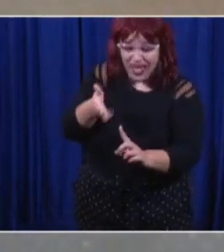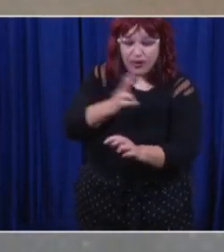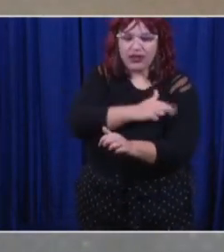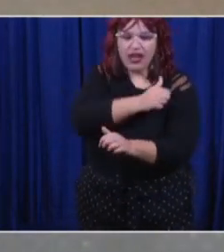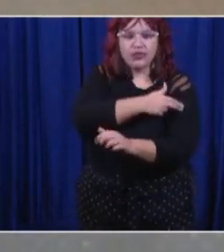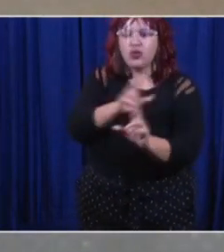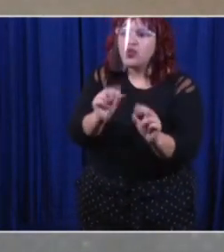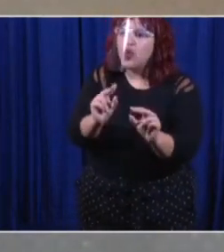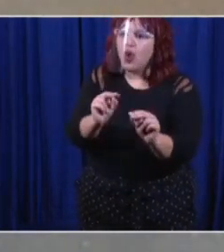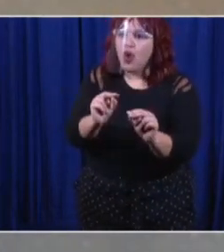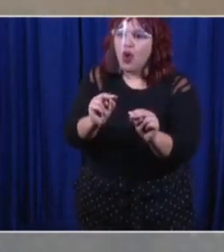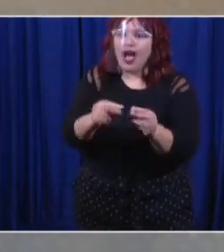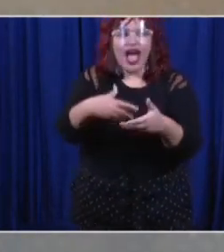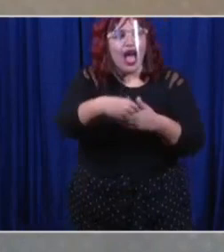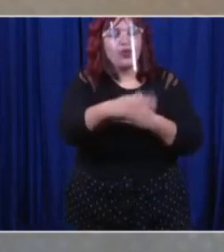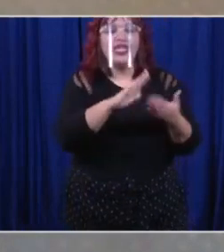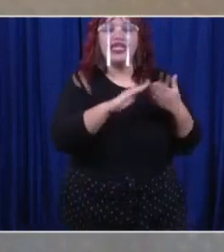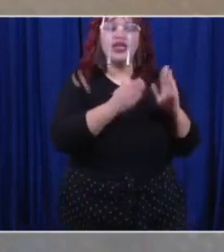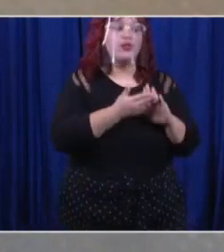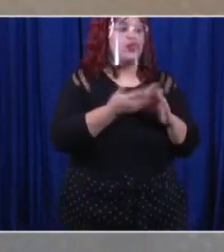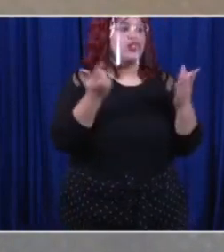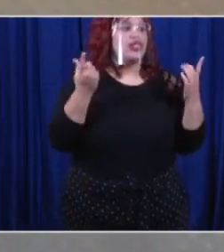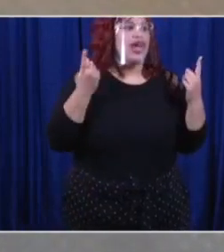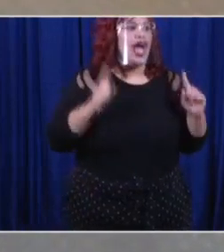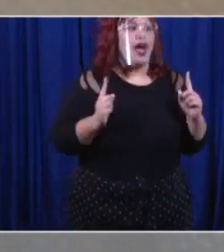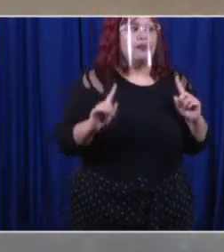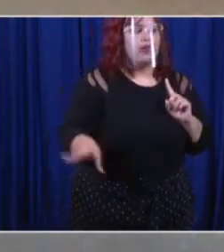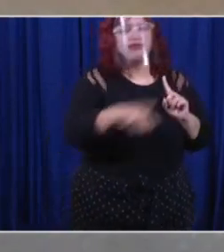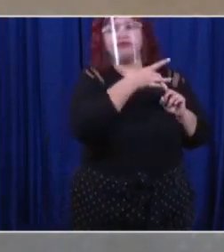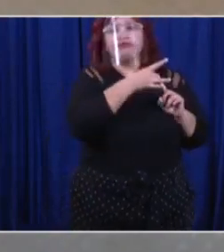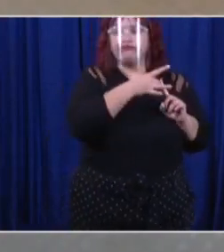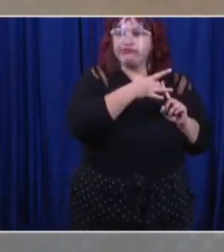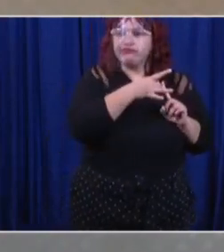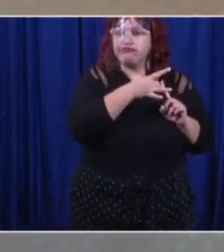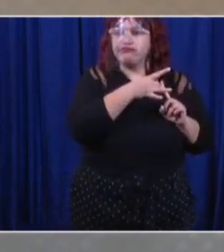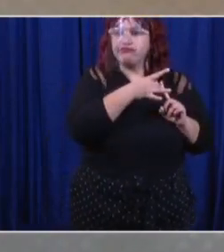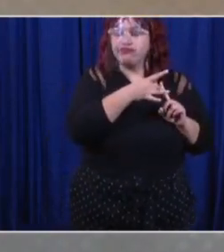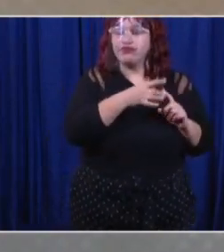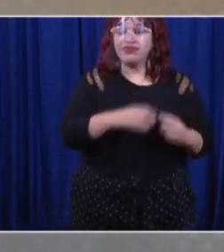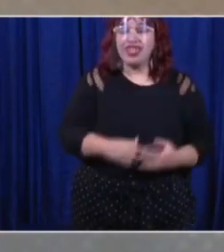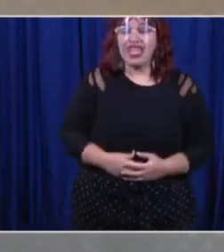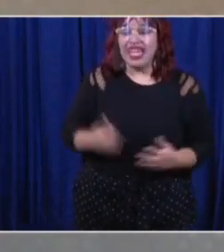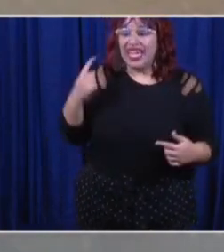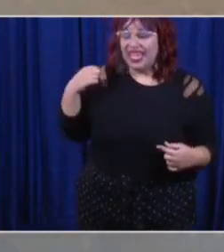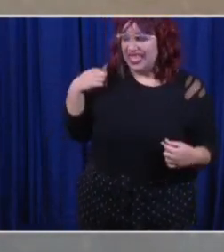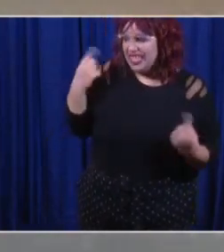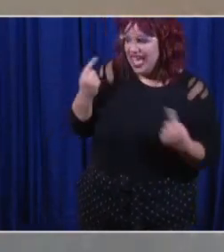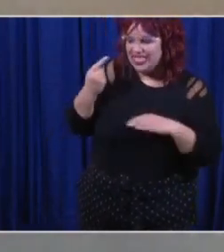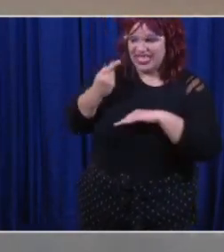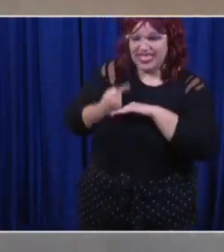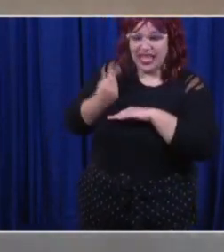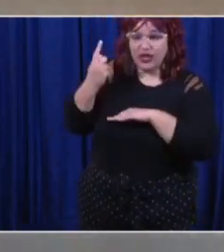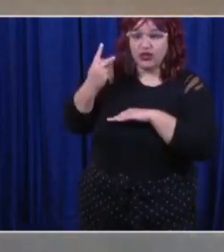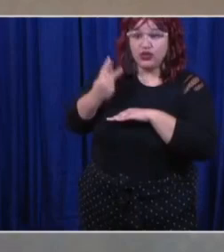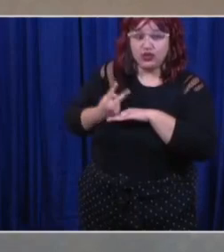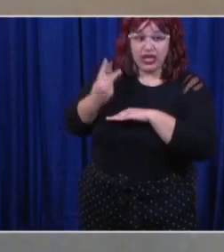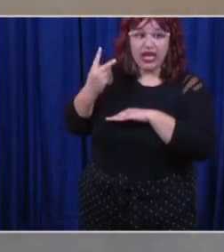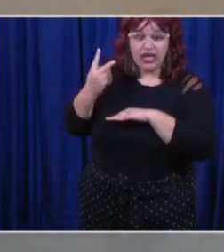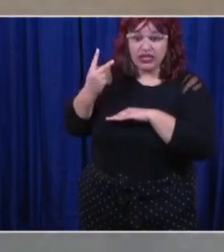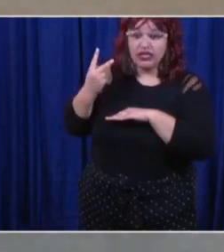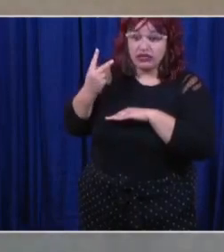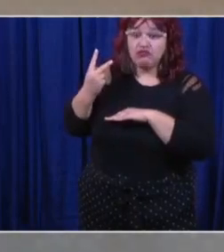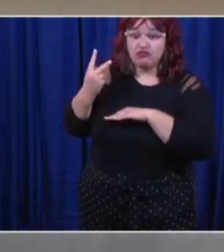double down, because the end looks like it's in sight. Pfizer reported in the last day or two that their vaccine trial is